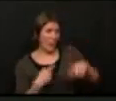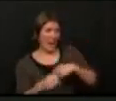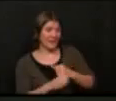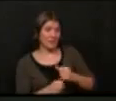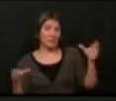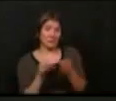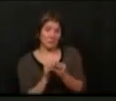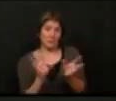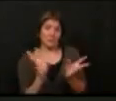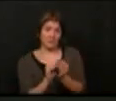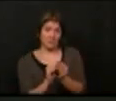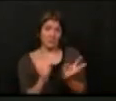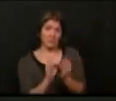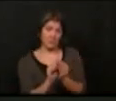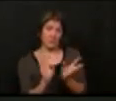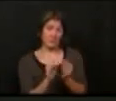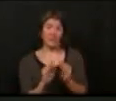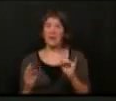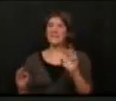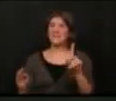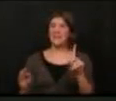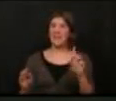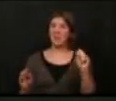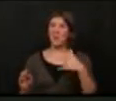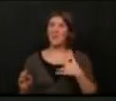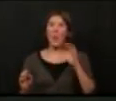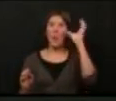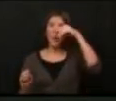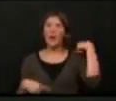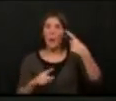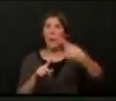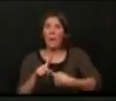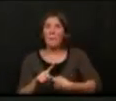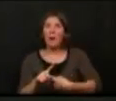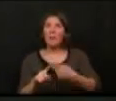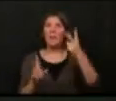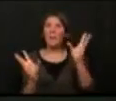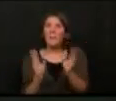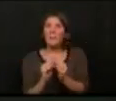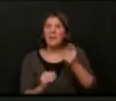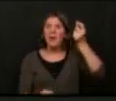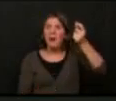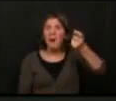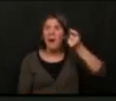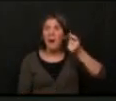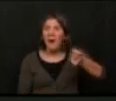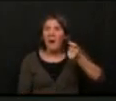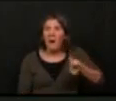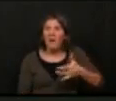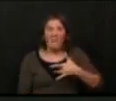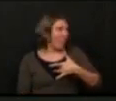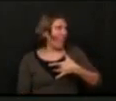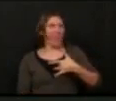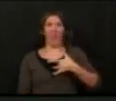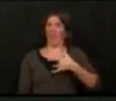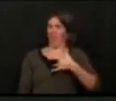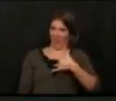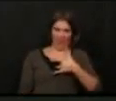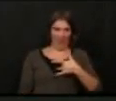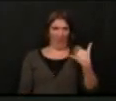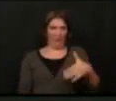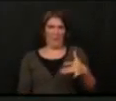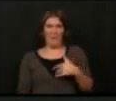year. This past month is really weird. I know. It's only been 2 weeks, man. We improved minutes. Yeah, really? We seems like forever. Four sets